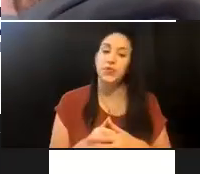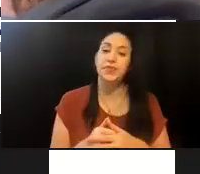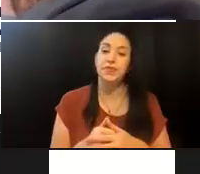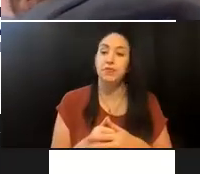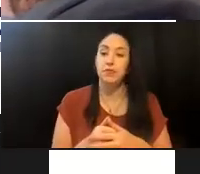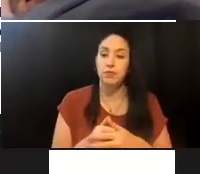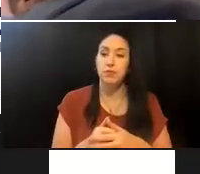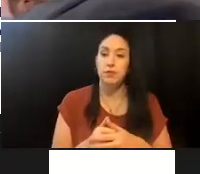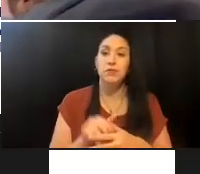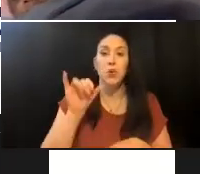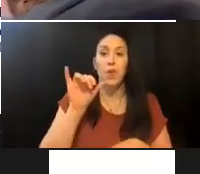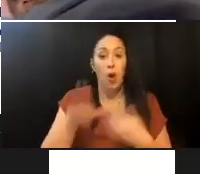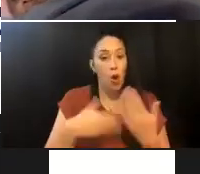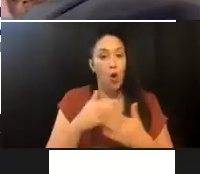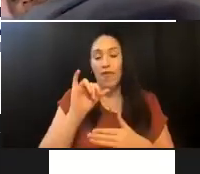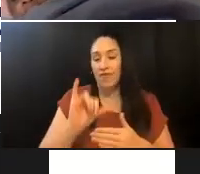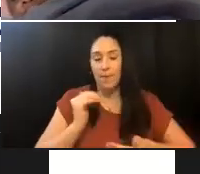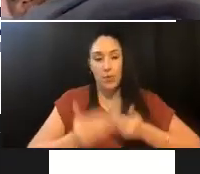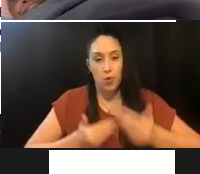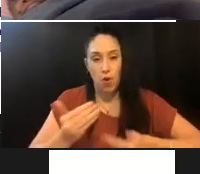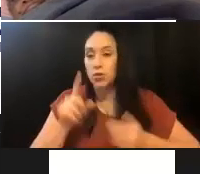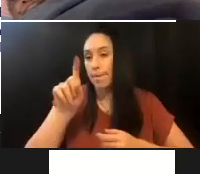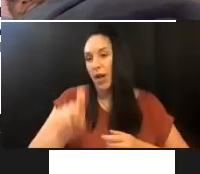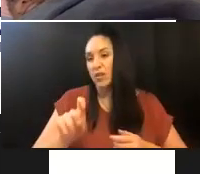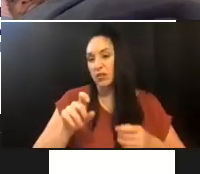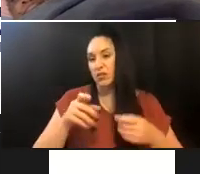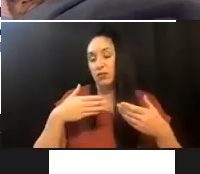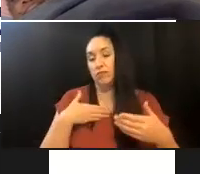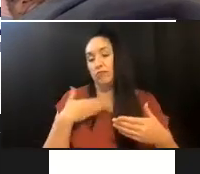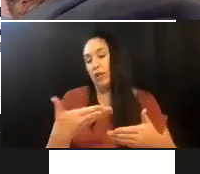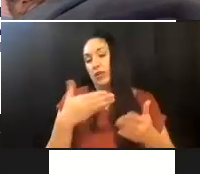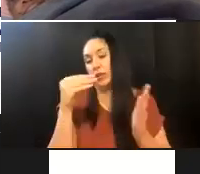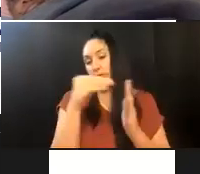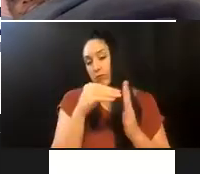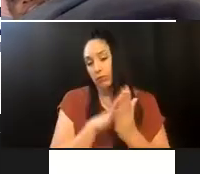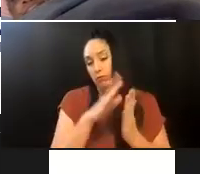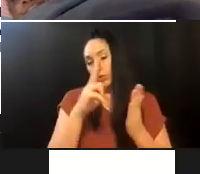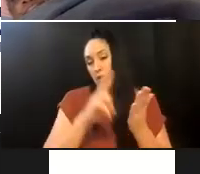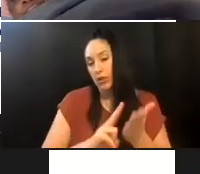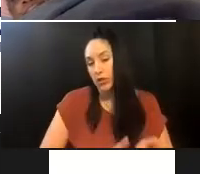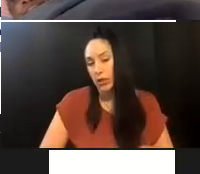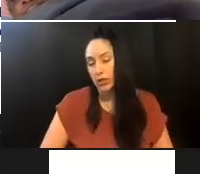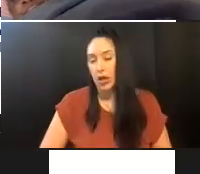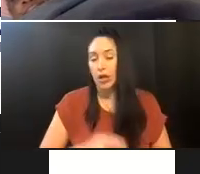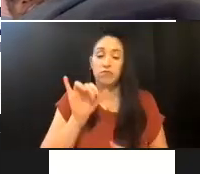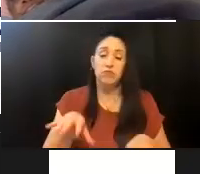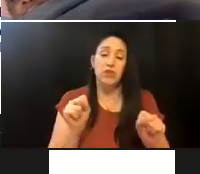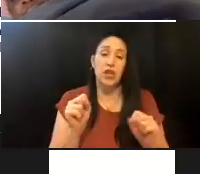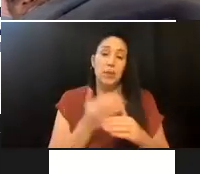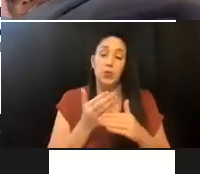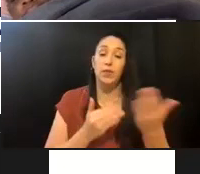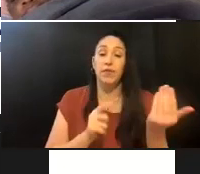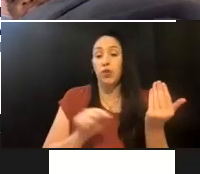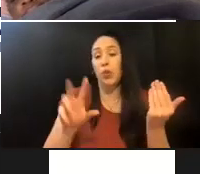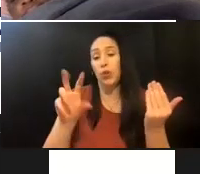go through that consent process. That consent process can take anywhere from 15 to 30 minutes, depending on how quickly you read and go through that